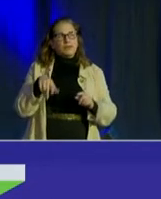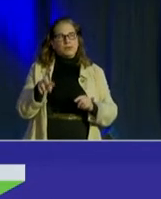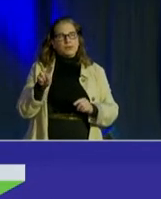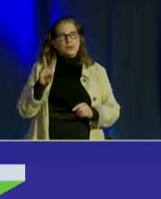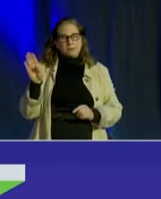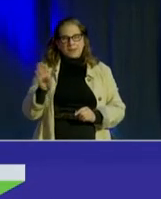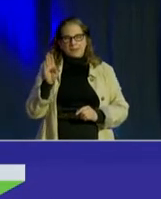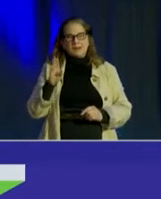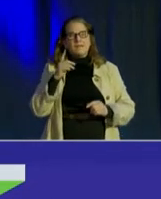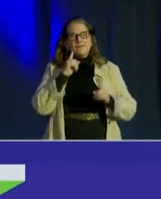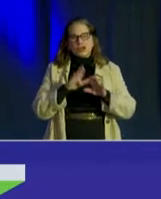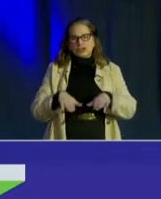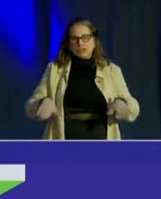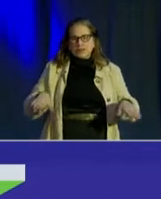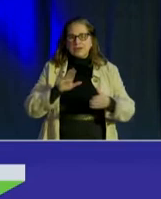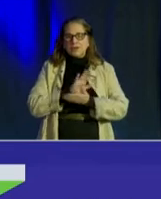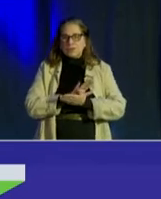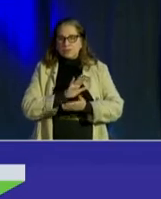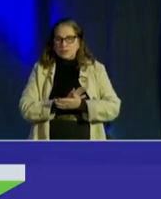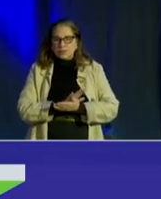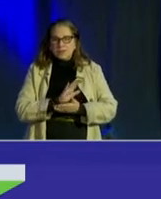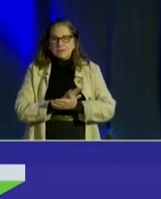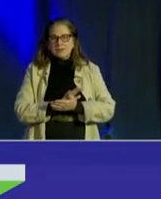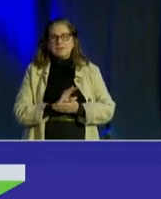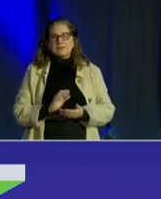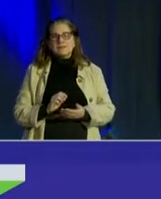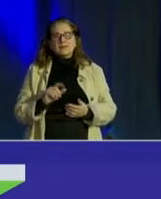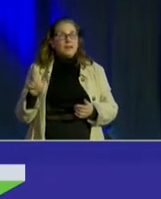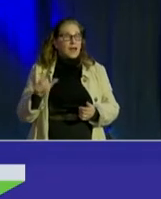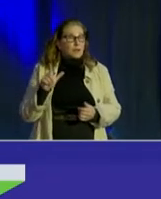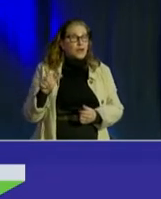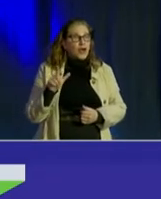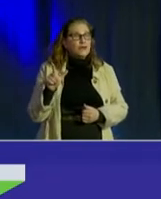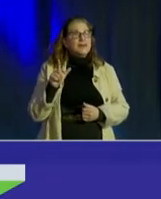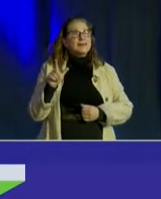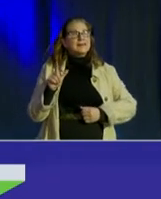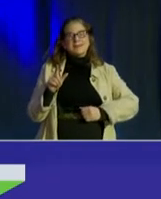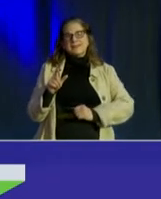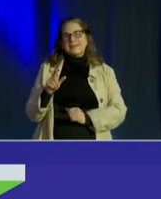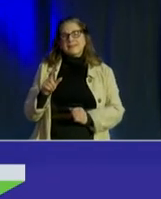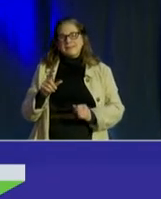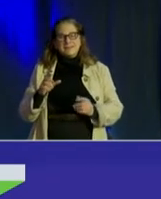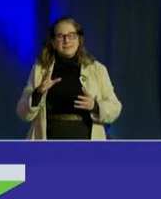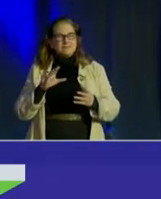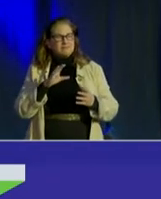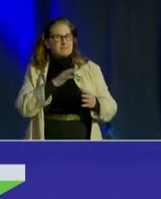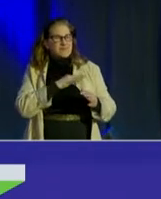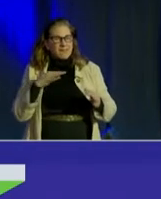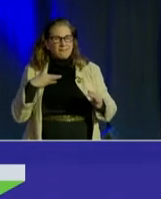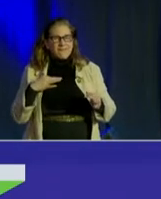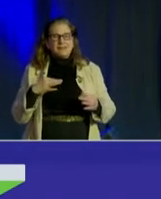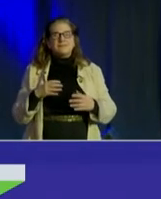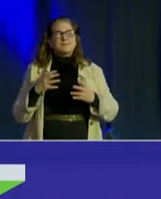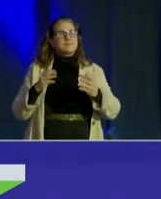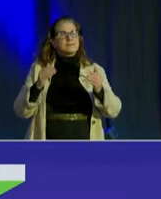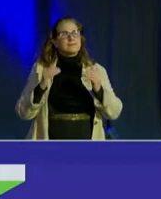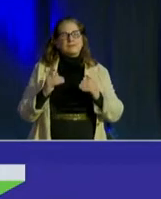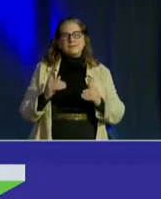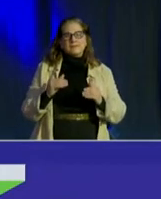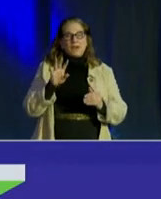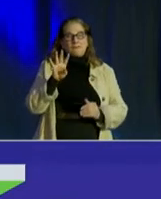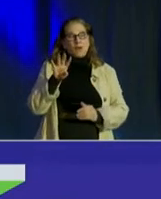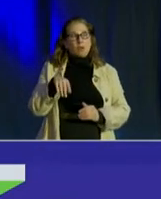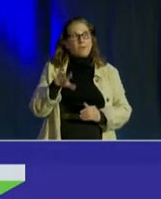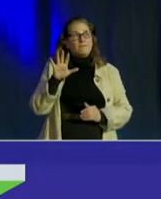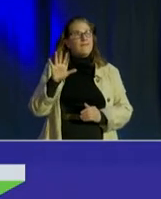DC Library and the Parks and Recreation Center. A little over $4.5 billion is what's in our enterprise financing